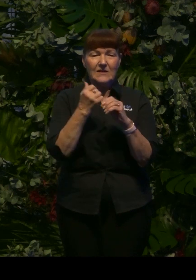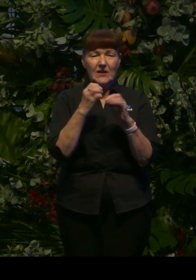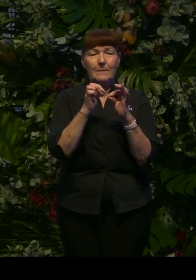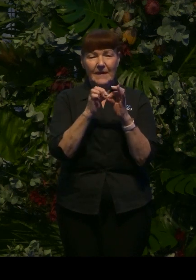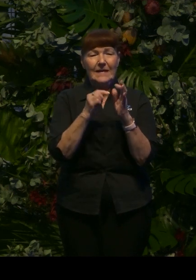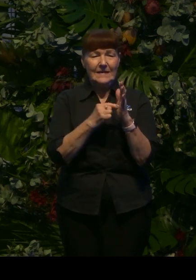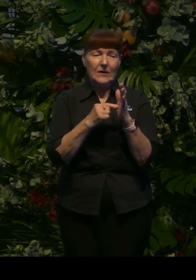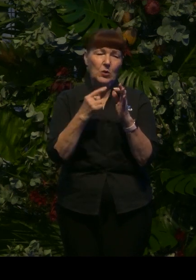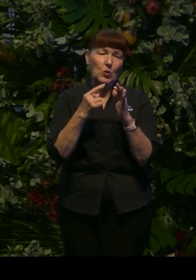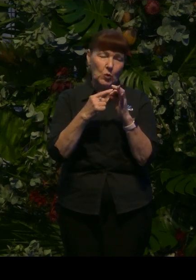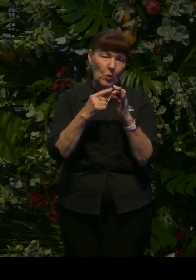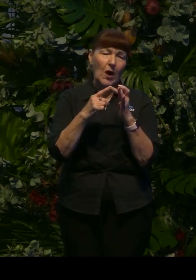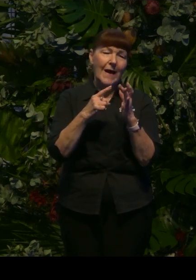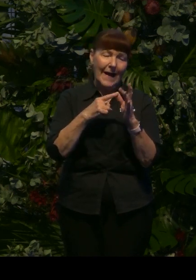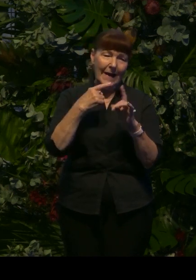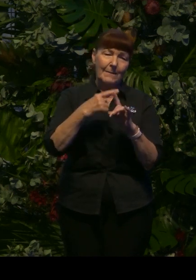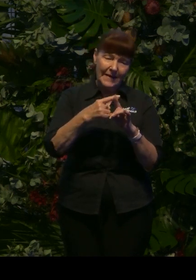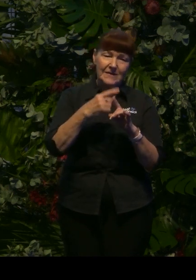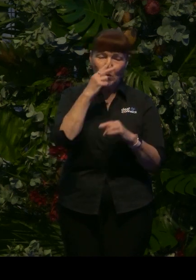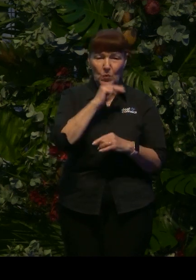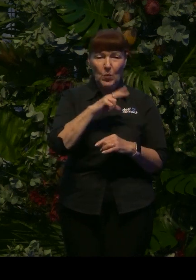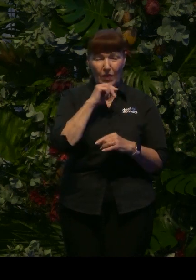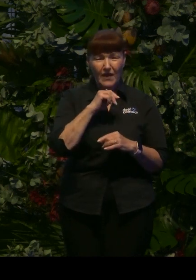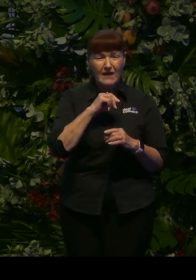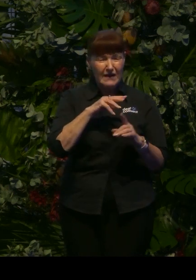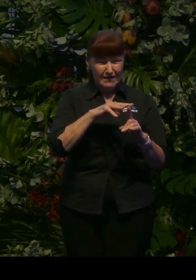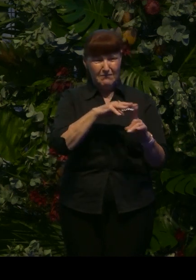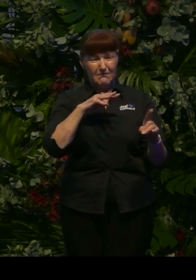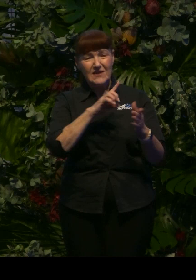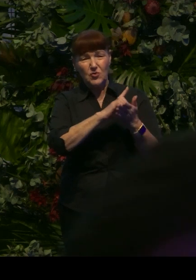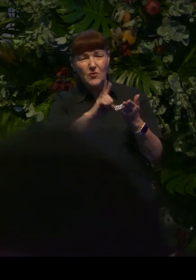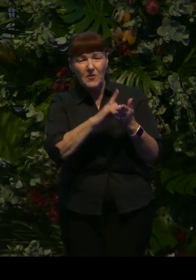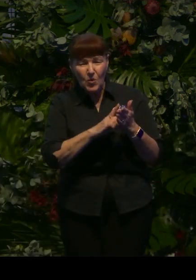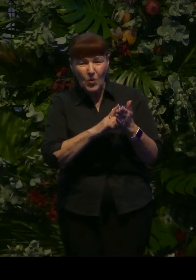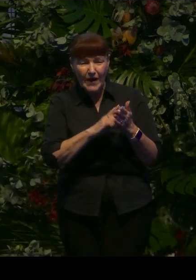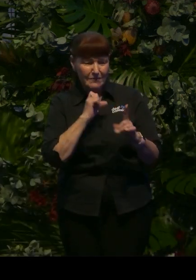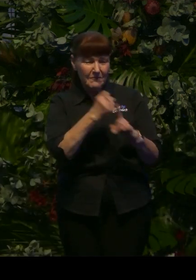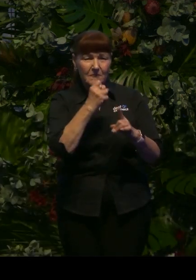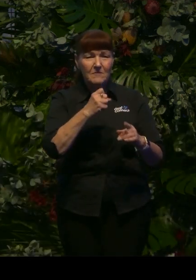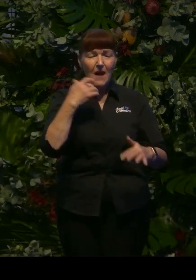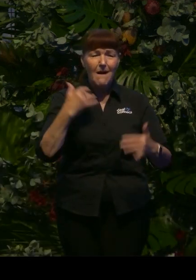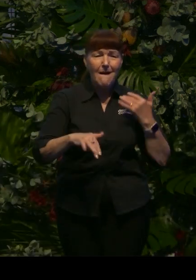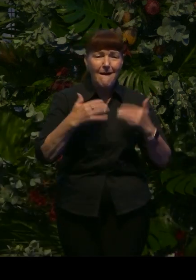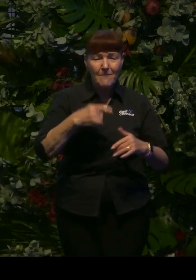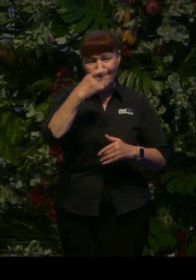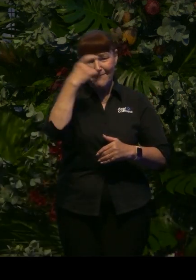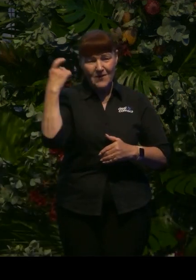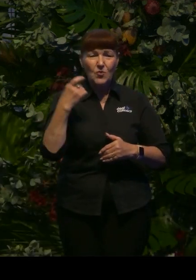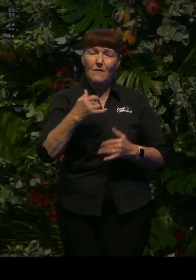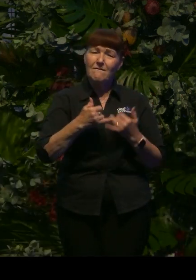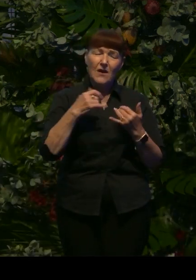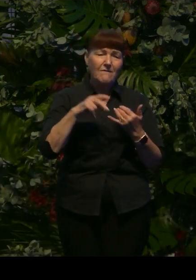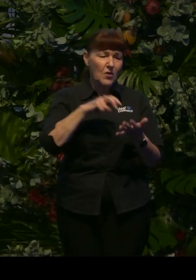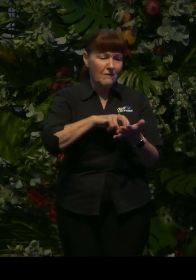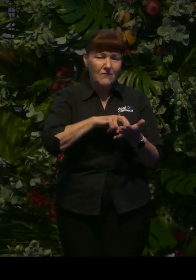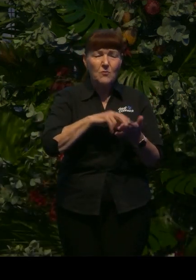youth. These bills are not only discriminatory, they cause incredible harm to an already vulnerable community, our